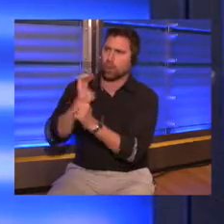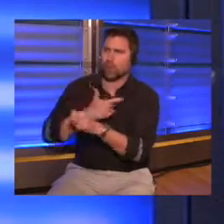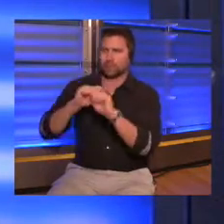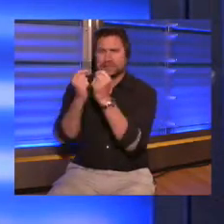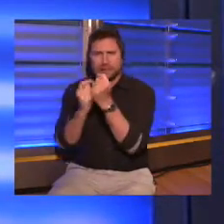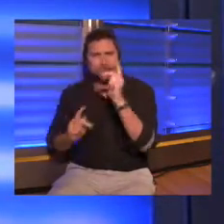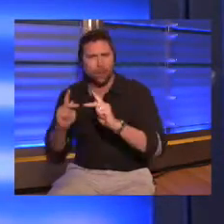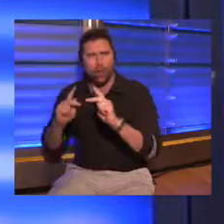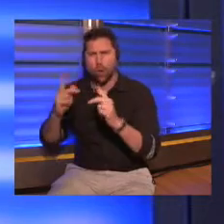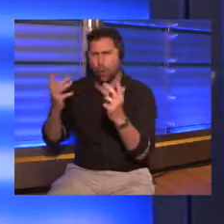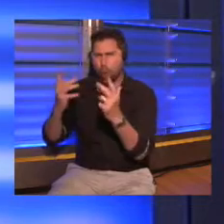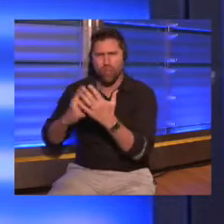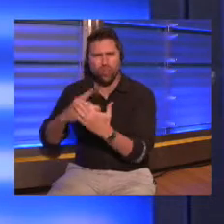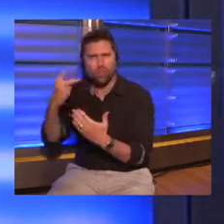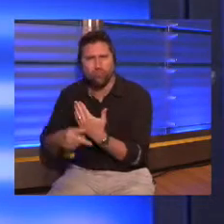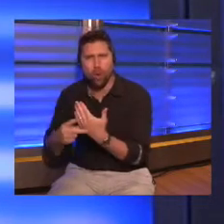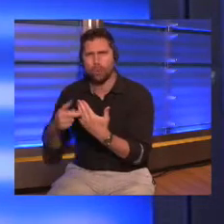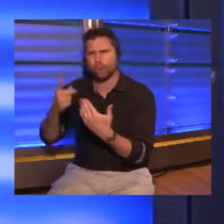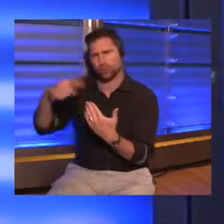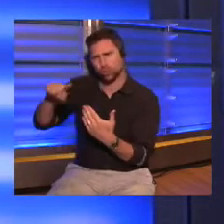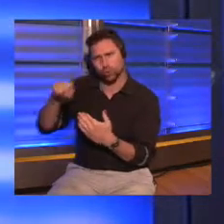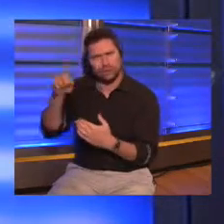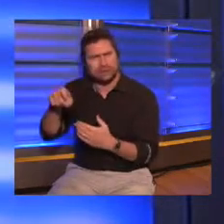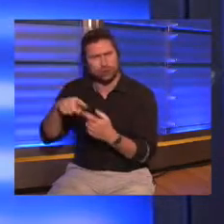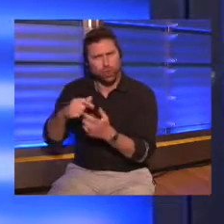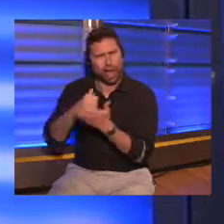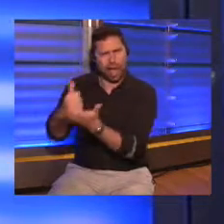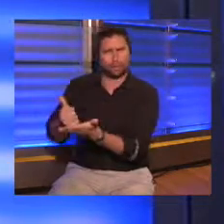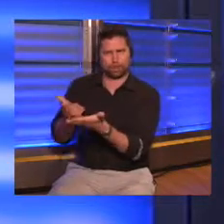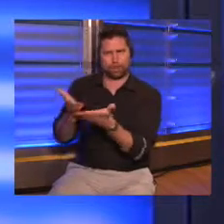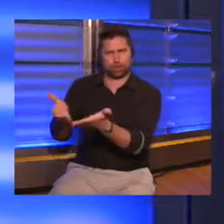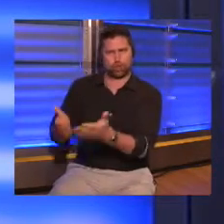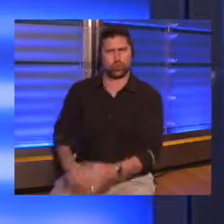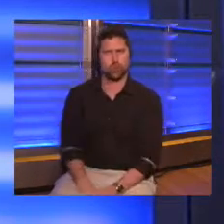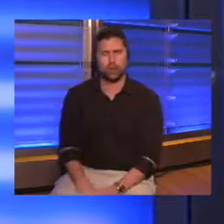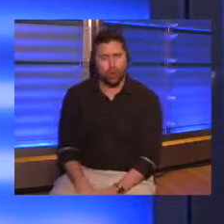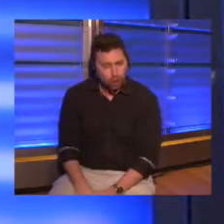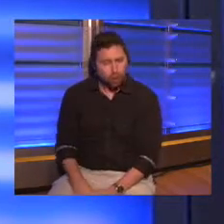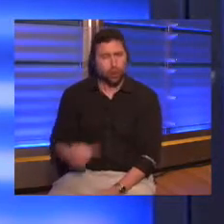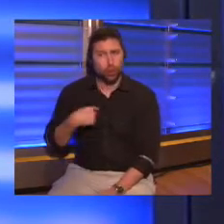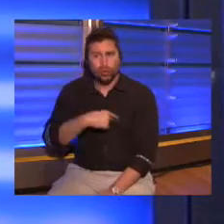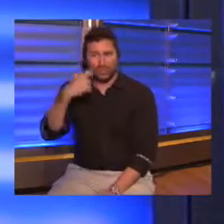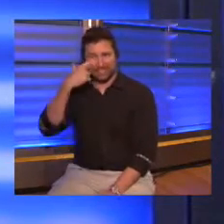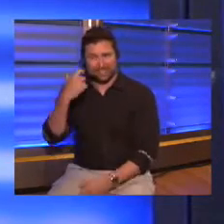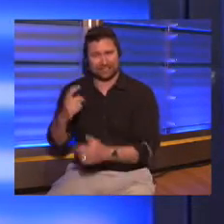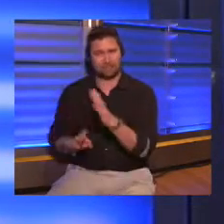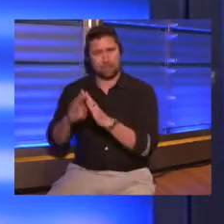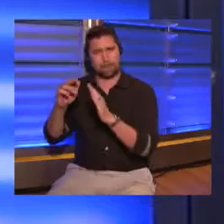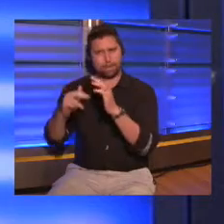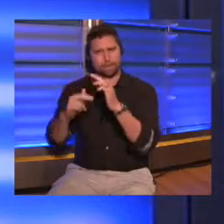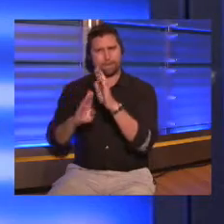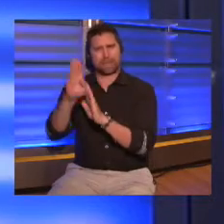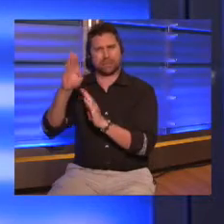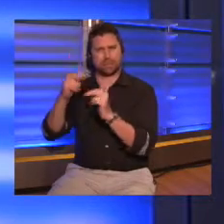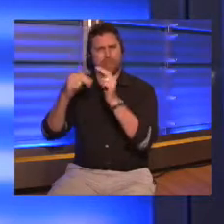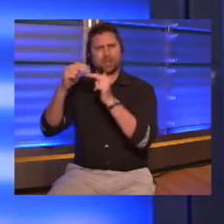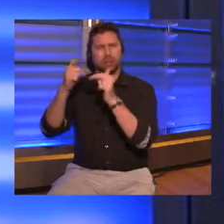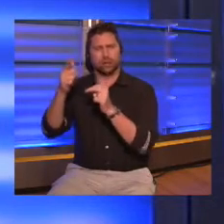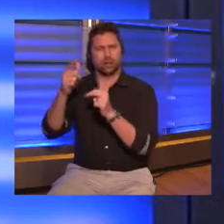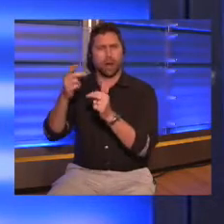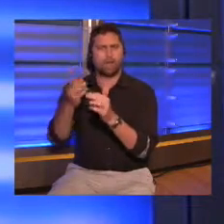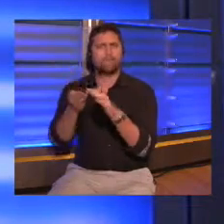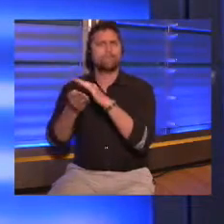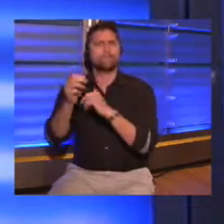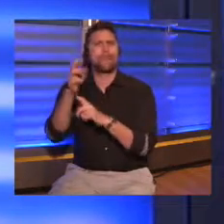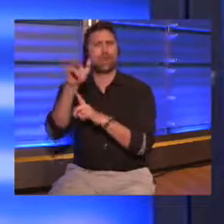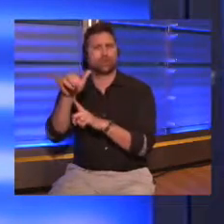about what are the programs that you need to help you. In fact, we just built a bakery in Twin Falls, Idaho, and you